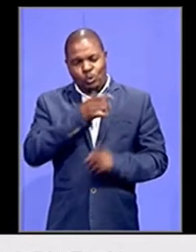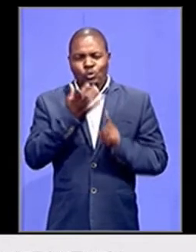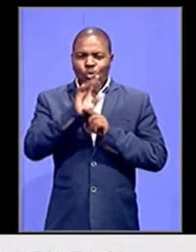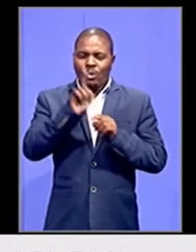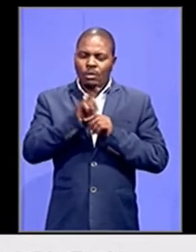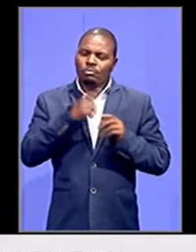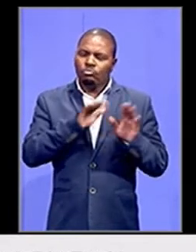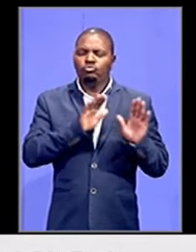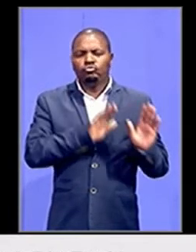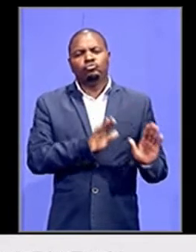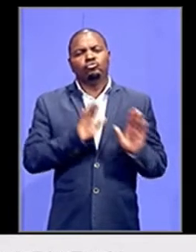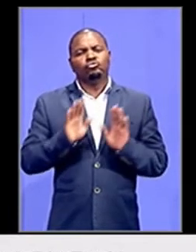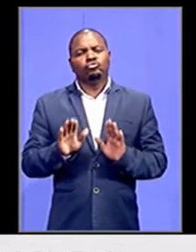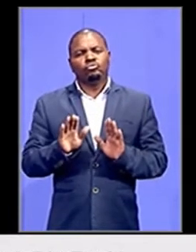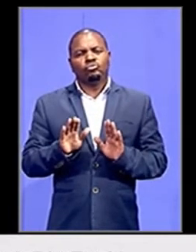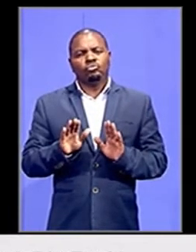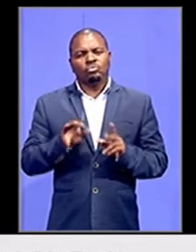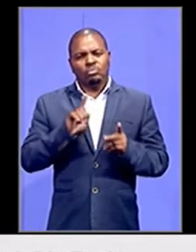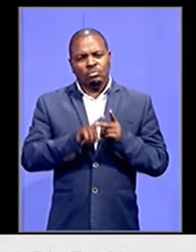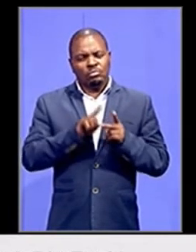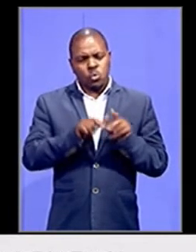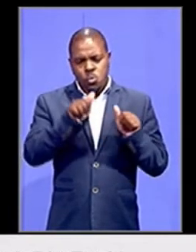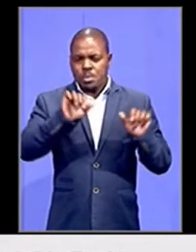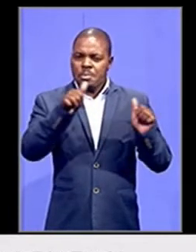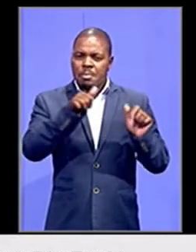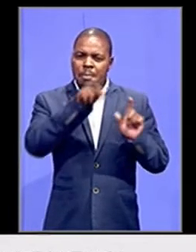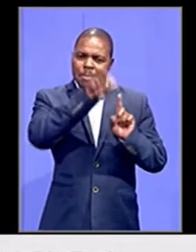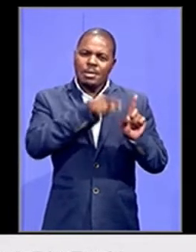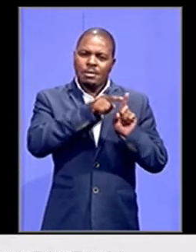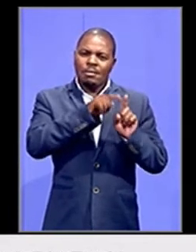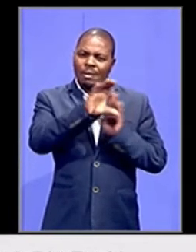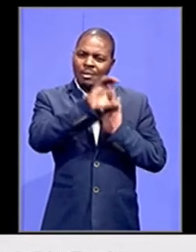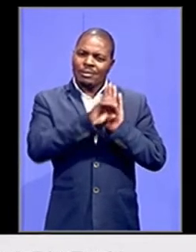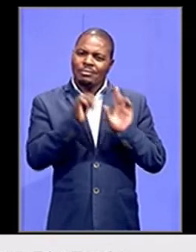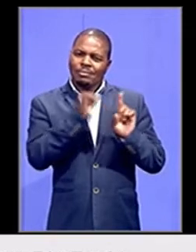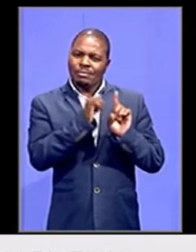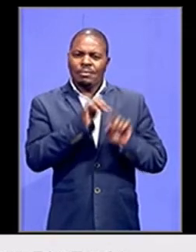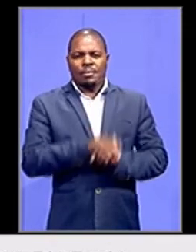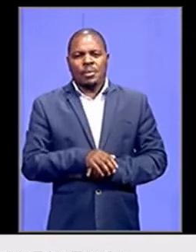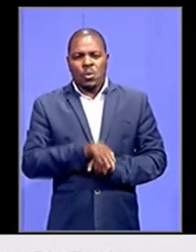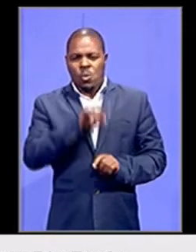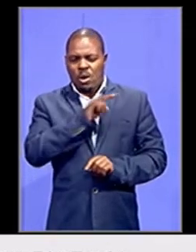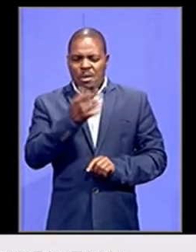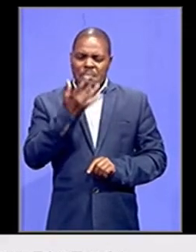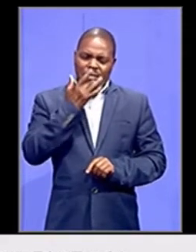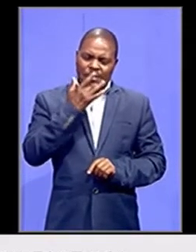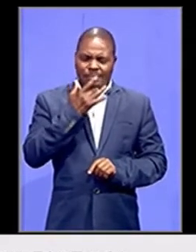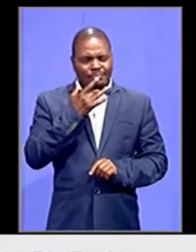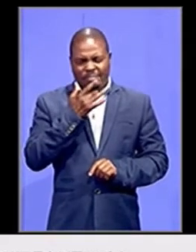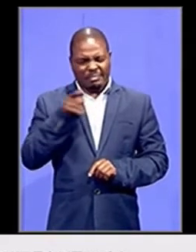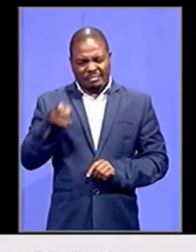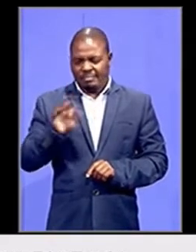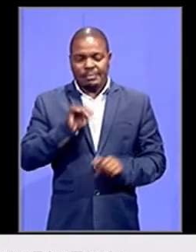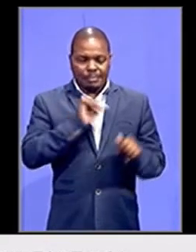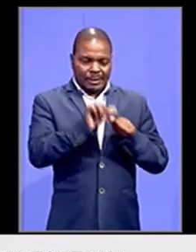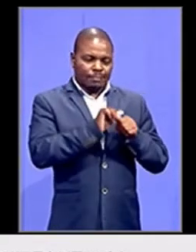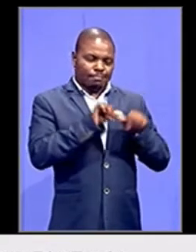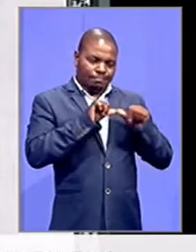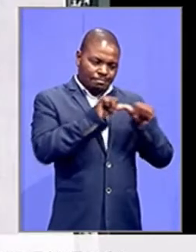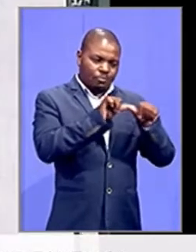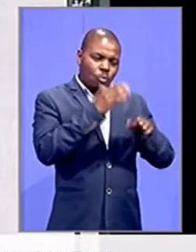humility, a sign of great character on his part, as he preferred continuing with his teaching